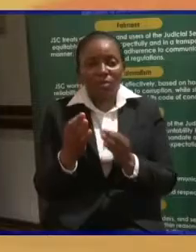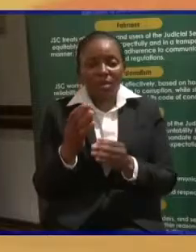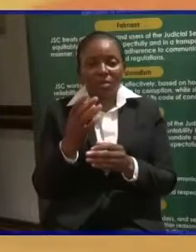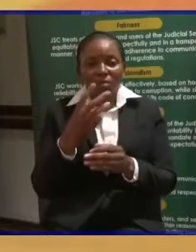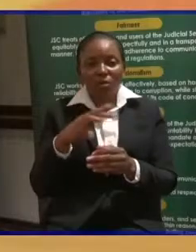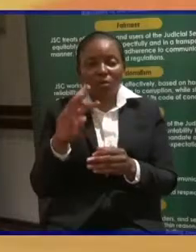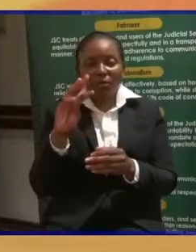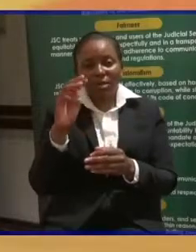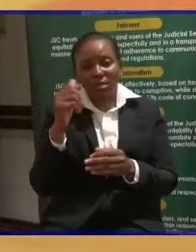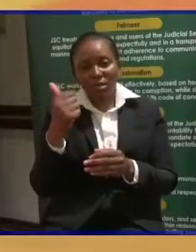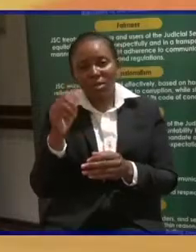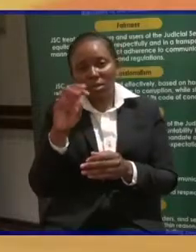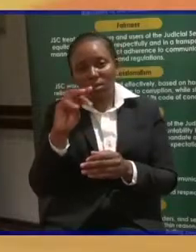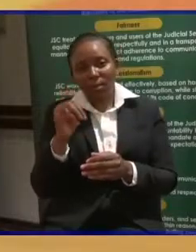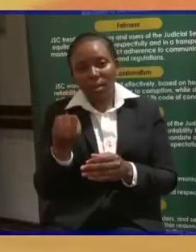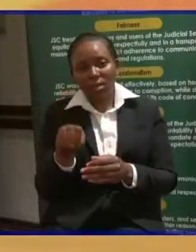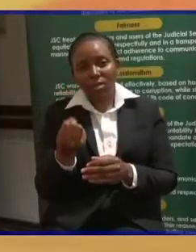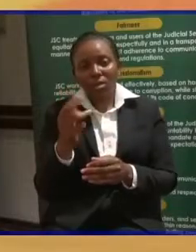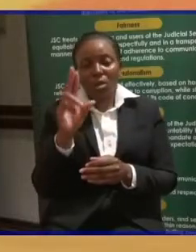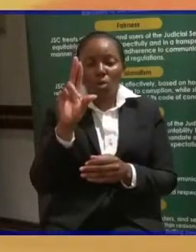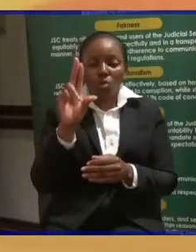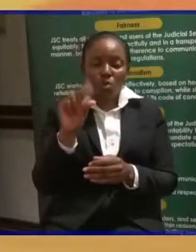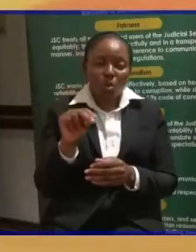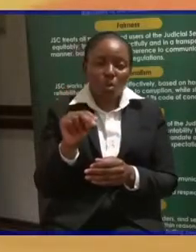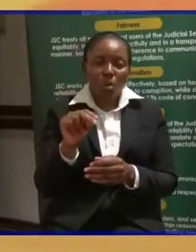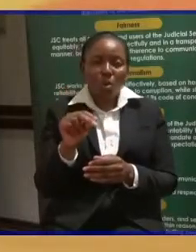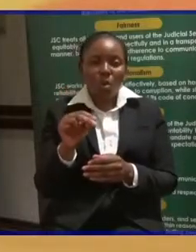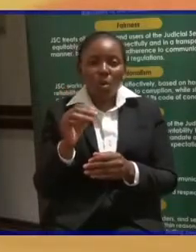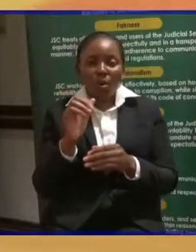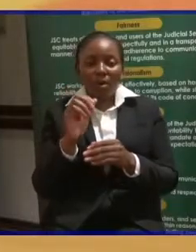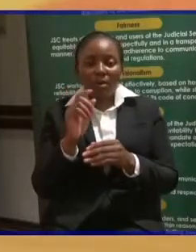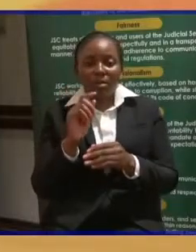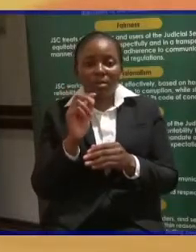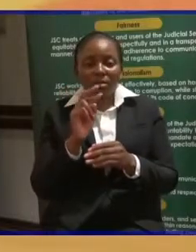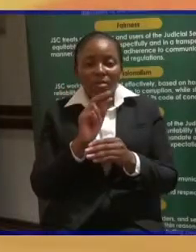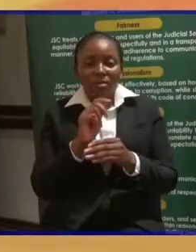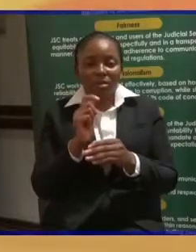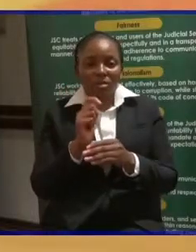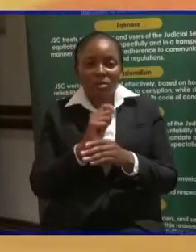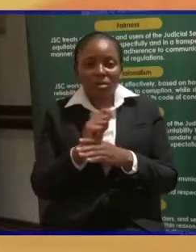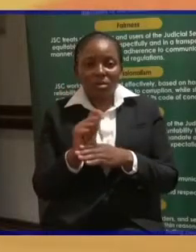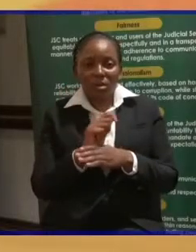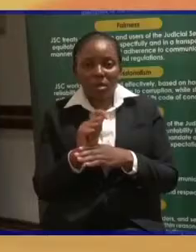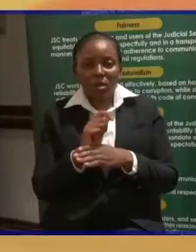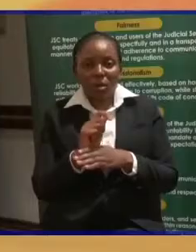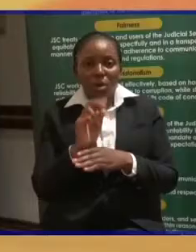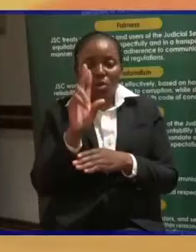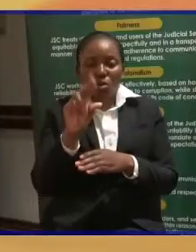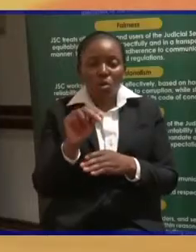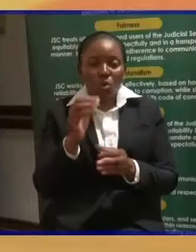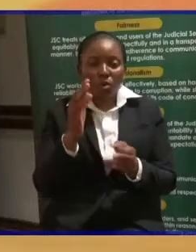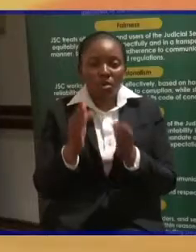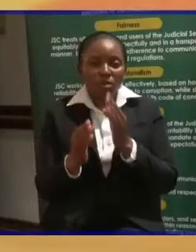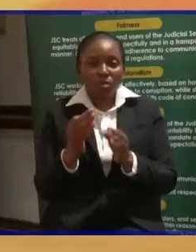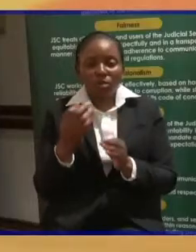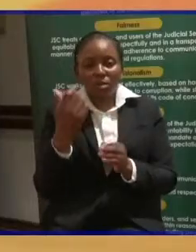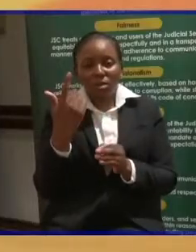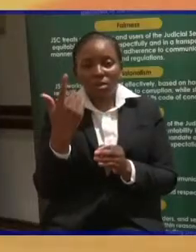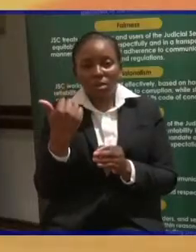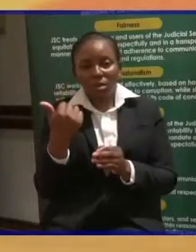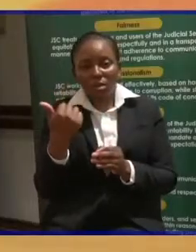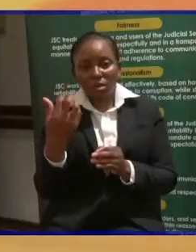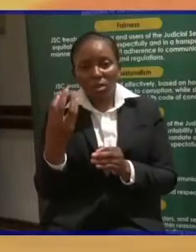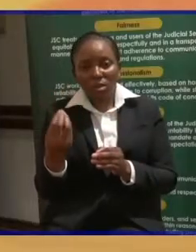have any parted matters. Sorry, you don't have any reserved judgments over 60 days. You don't have any